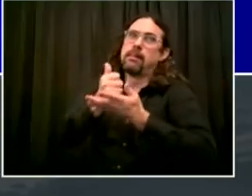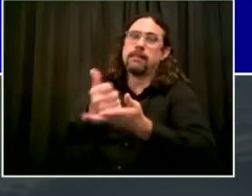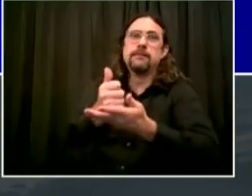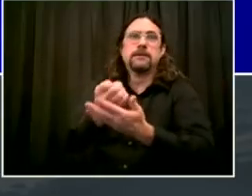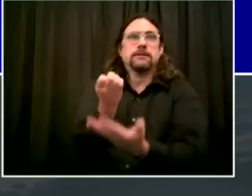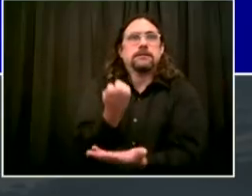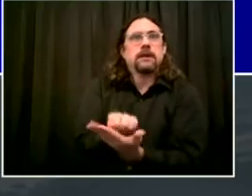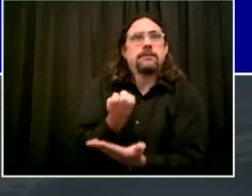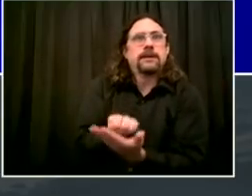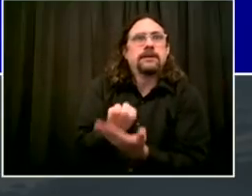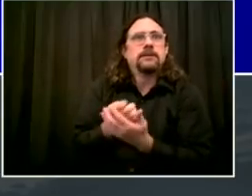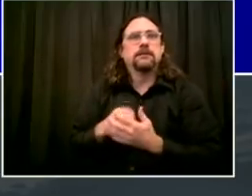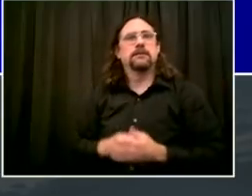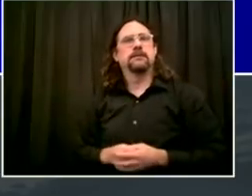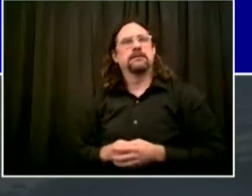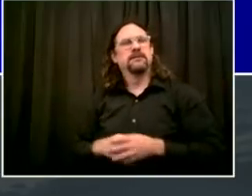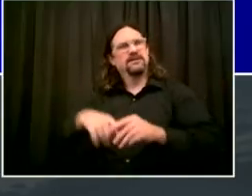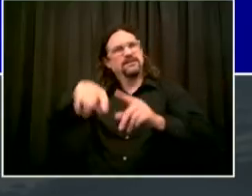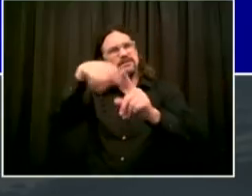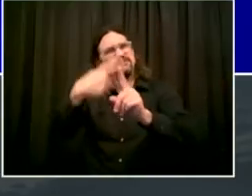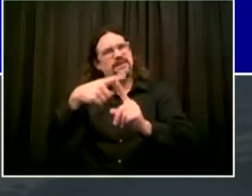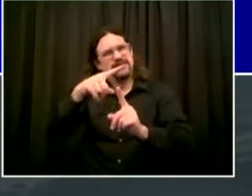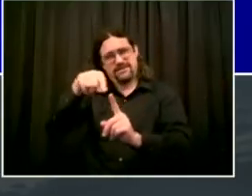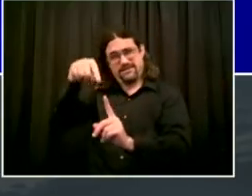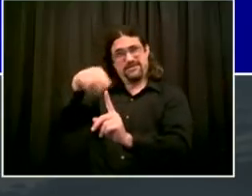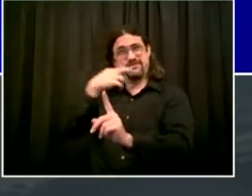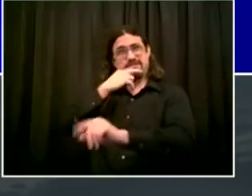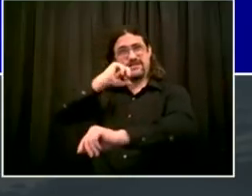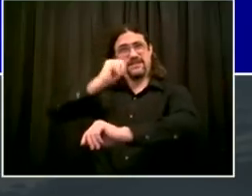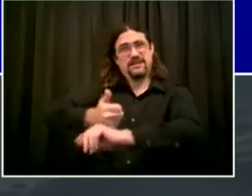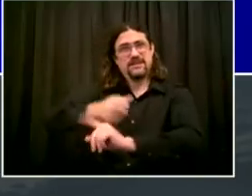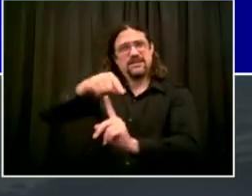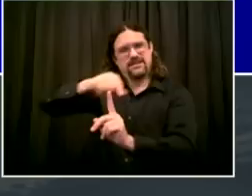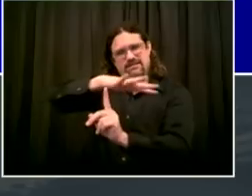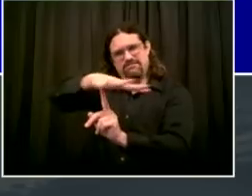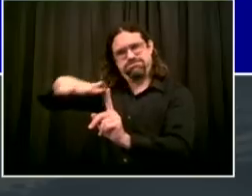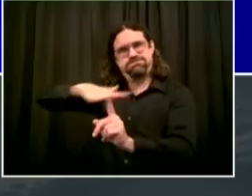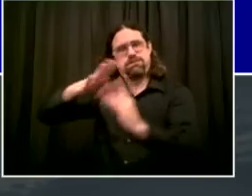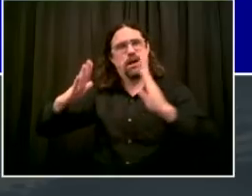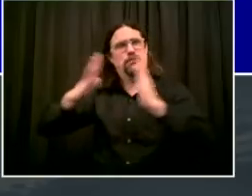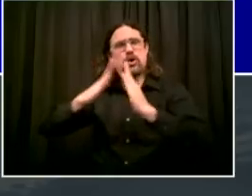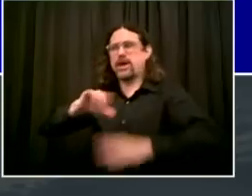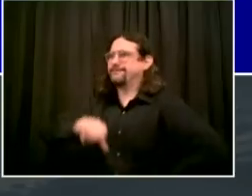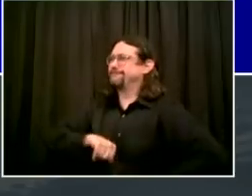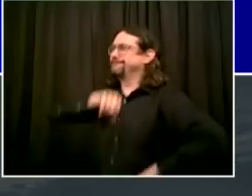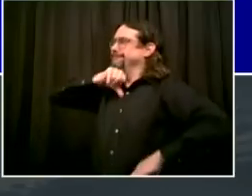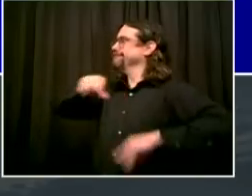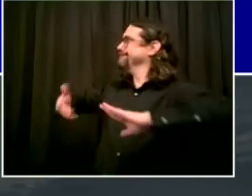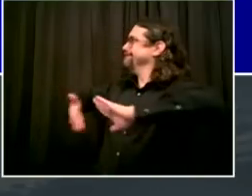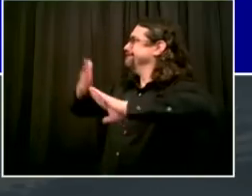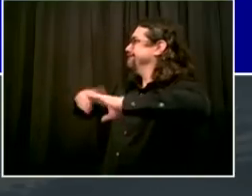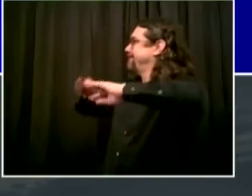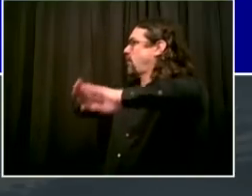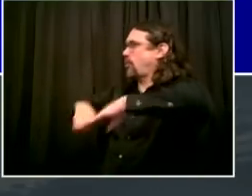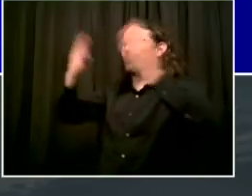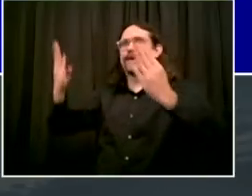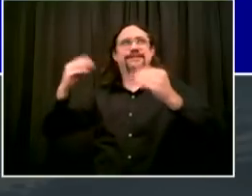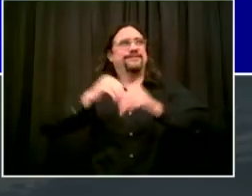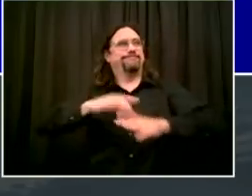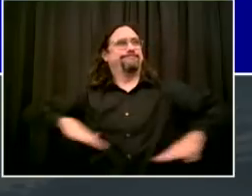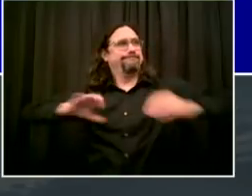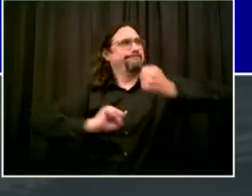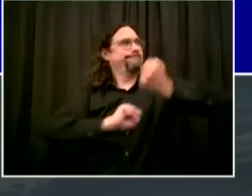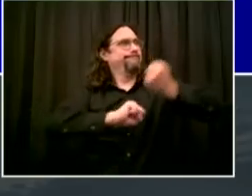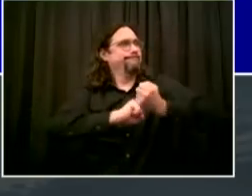you more good news. The Open Restaurants initiative, the Open Streets program, has been amazing. So